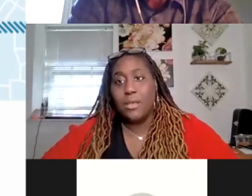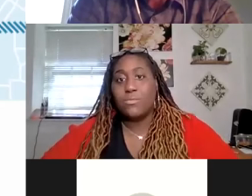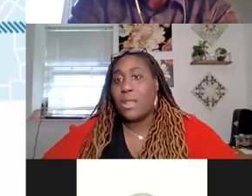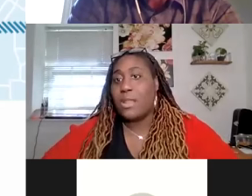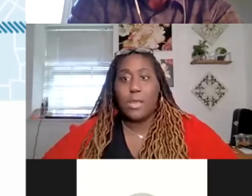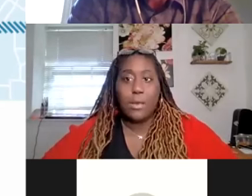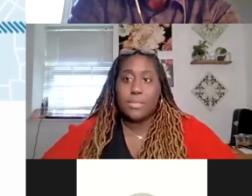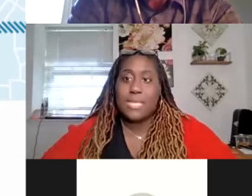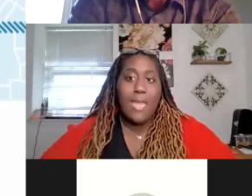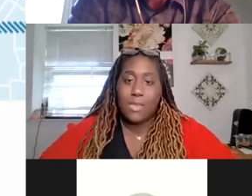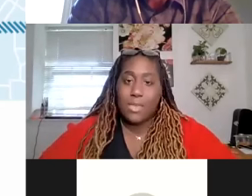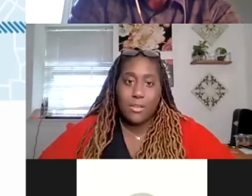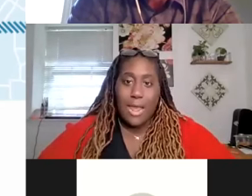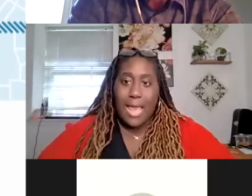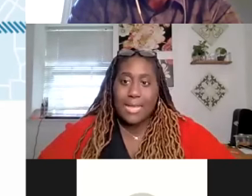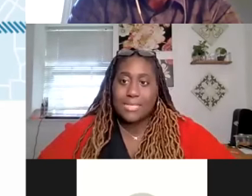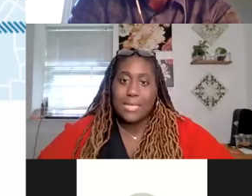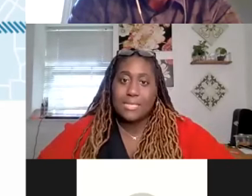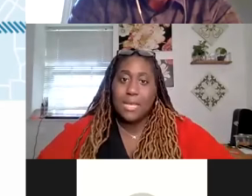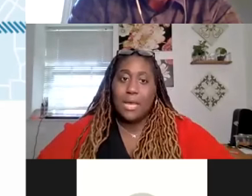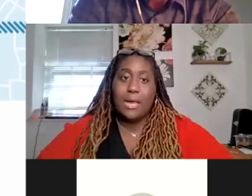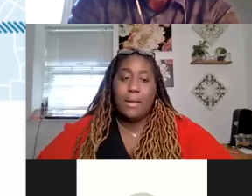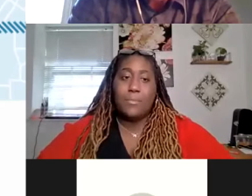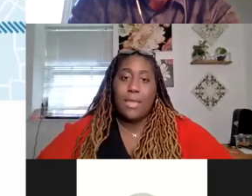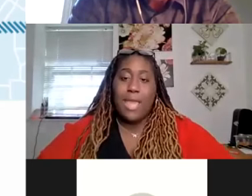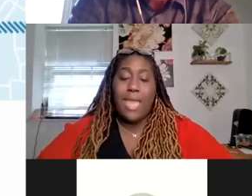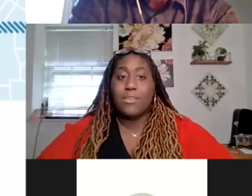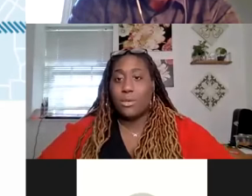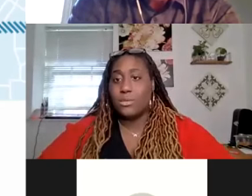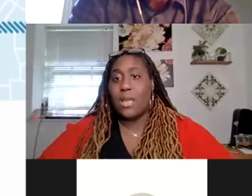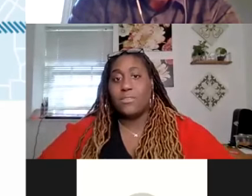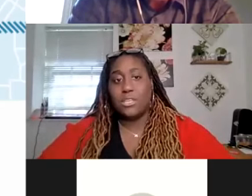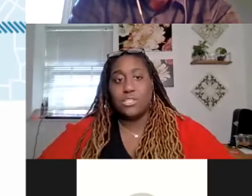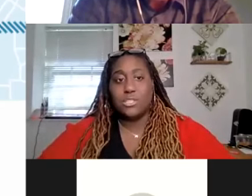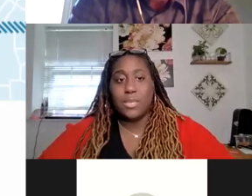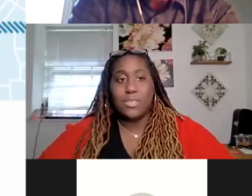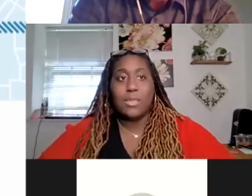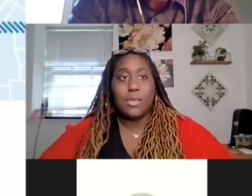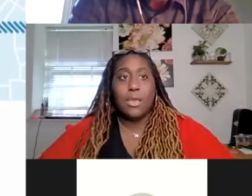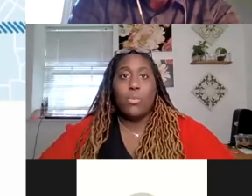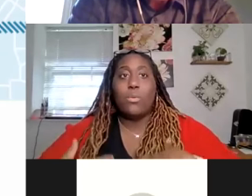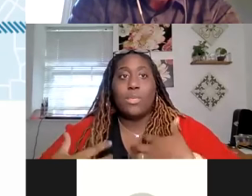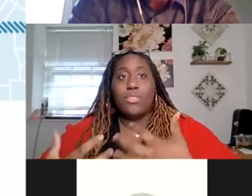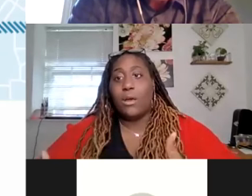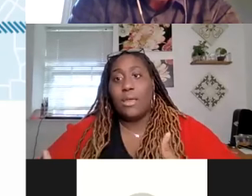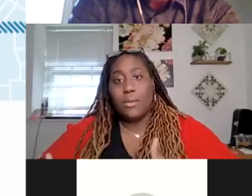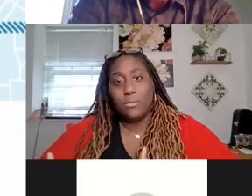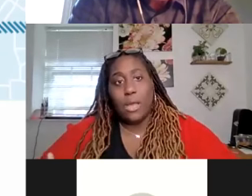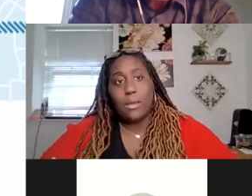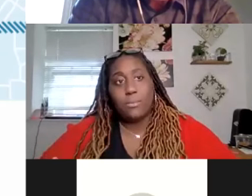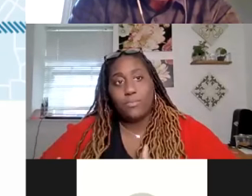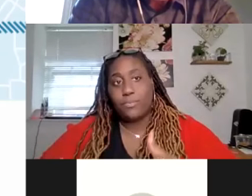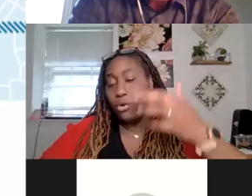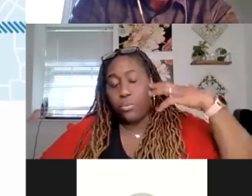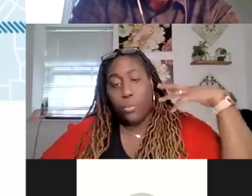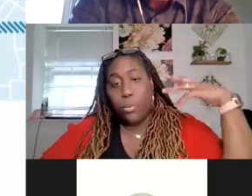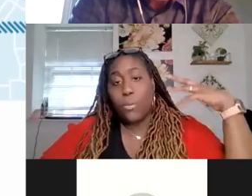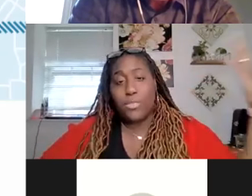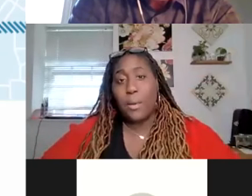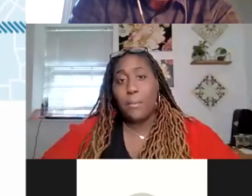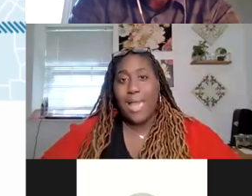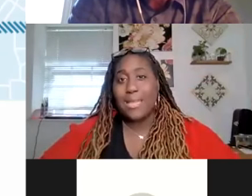laptop ready to go. It's having internet access and having those conversations. So I think what we thought